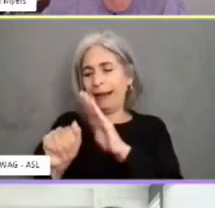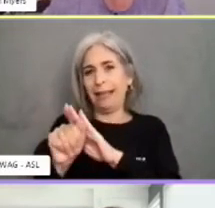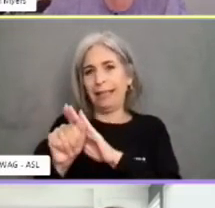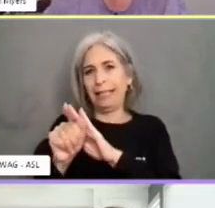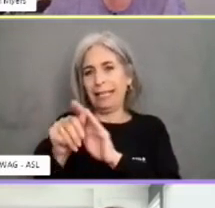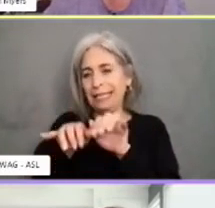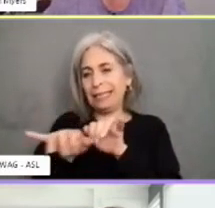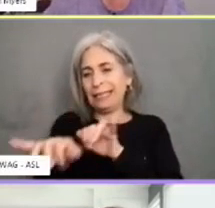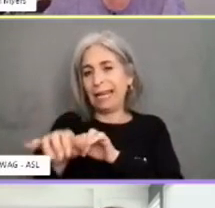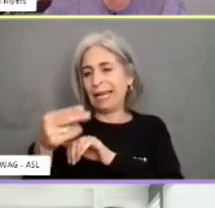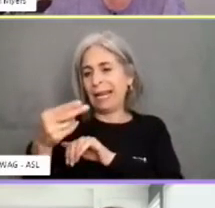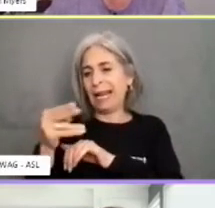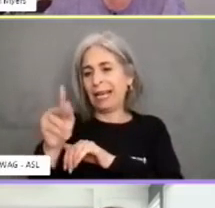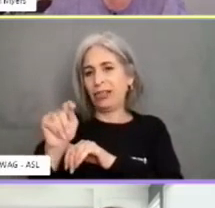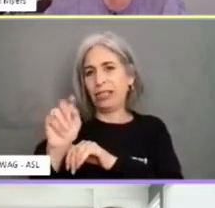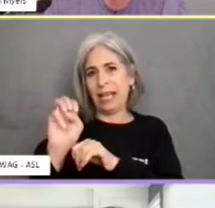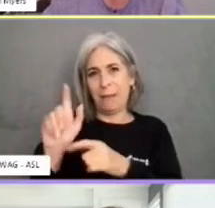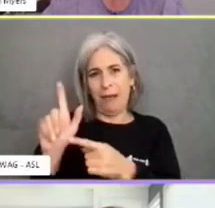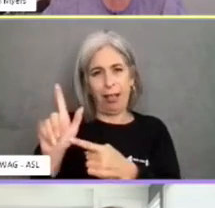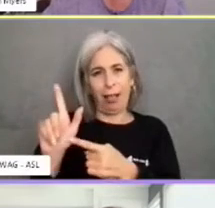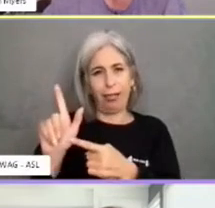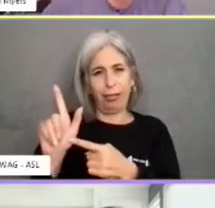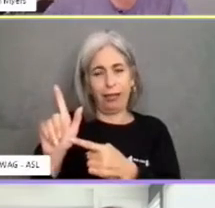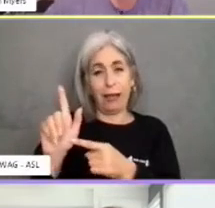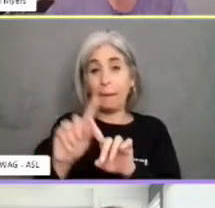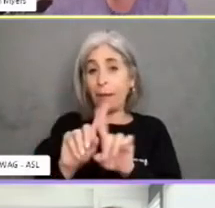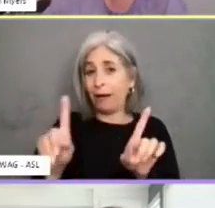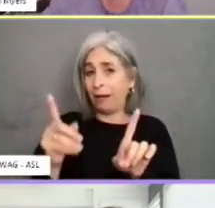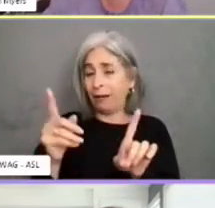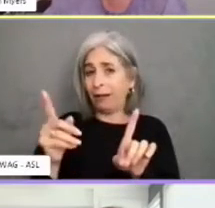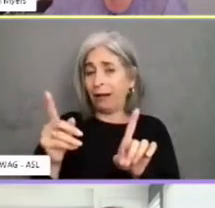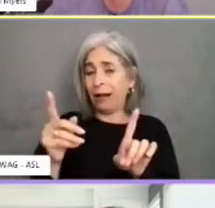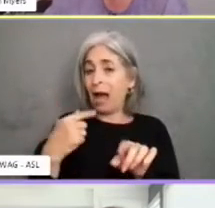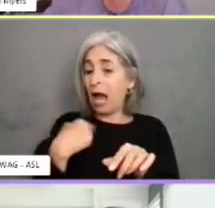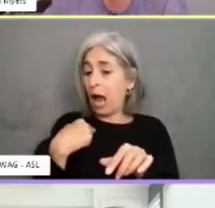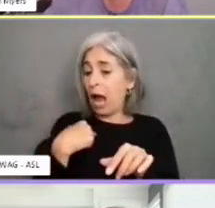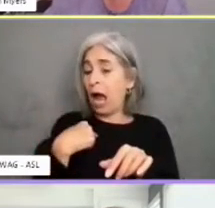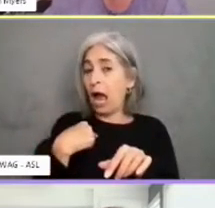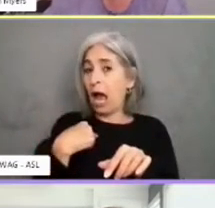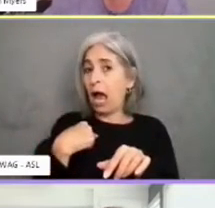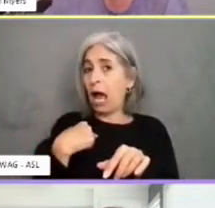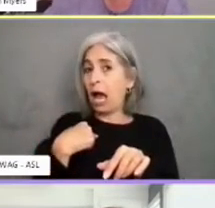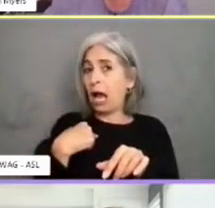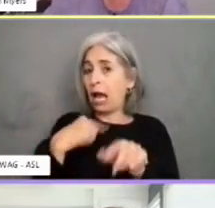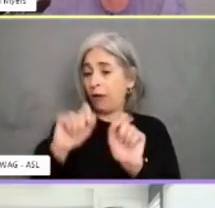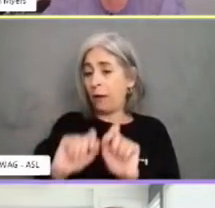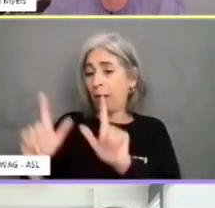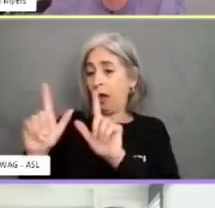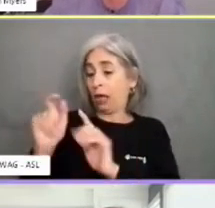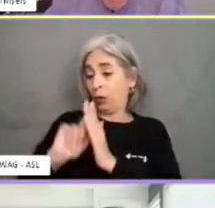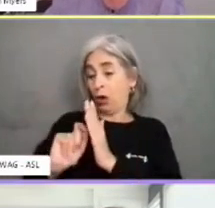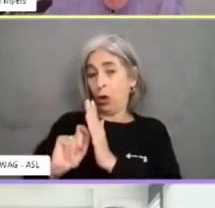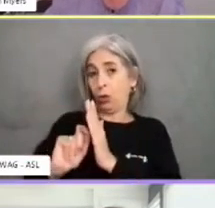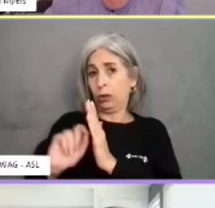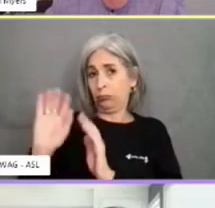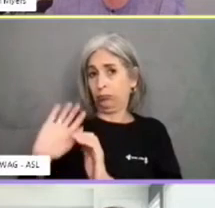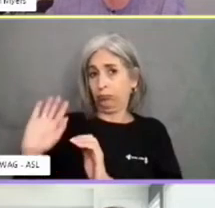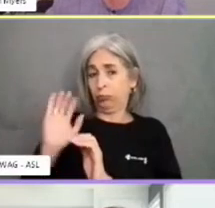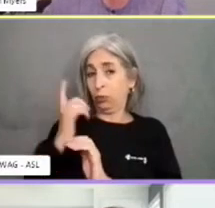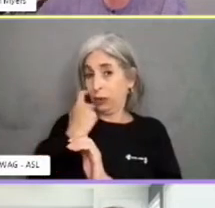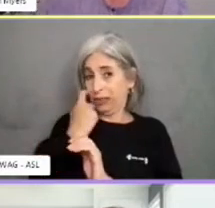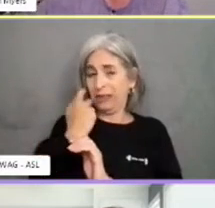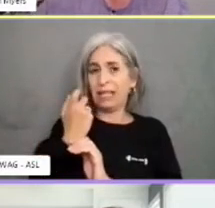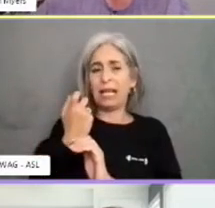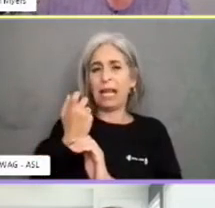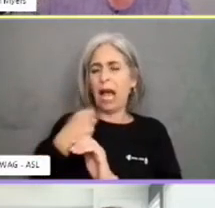in HTML. However, and I did actually recently write a blog post about this. I do feel like things like